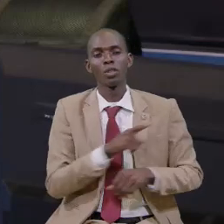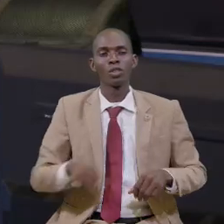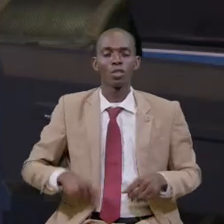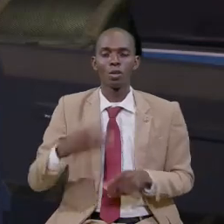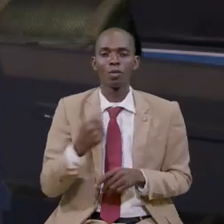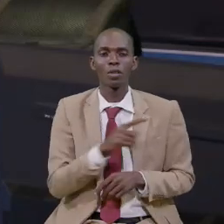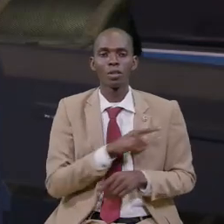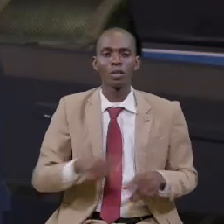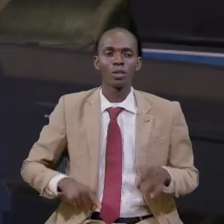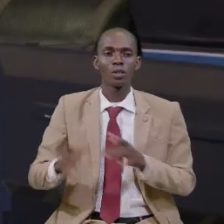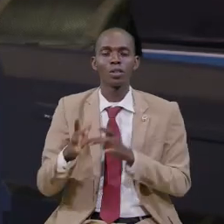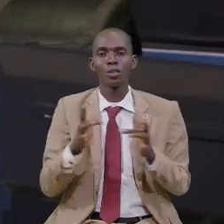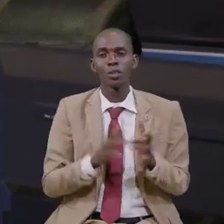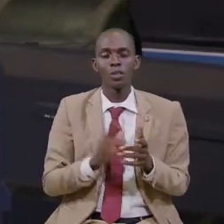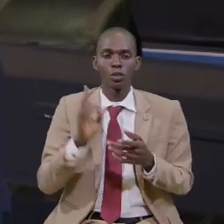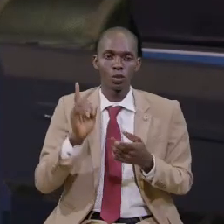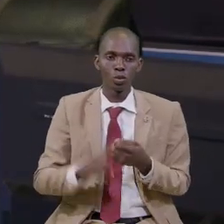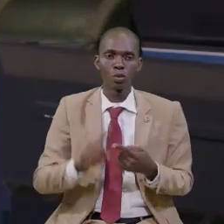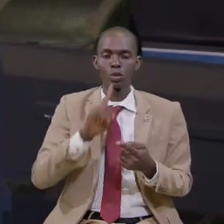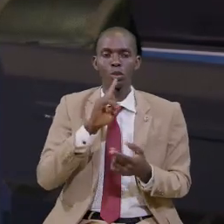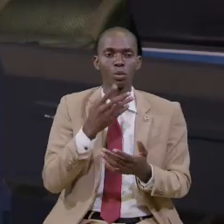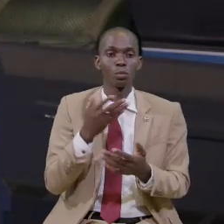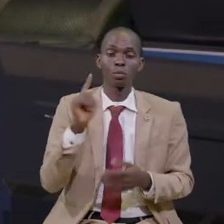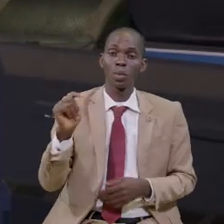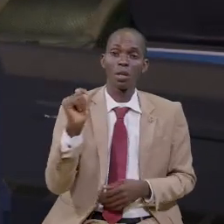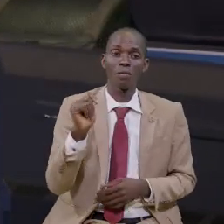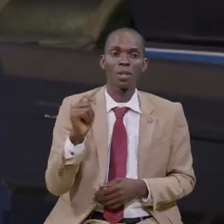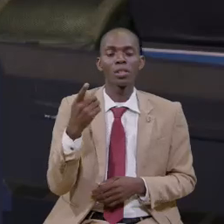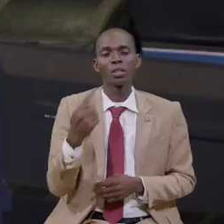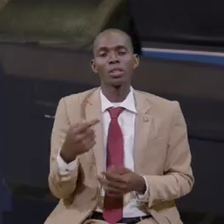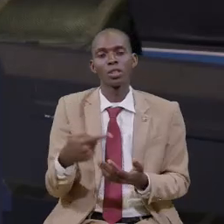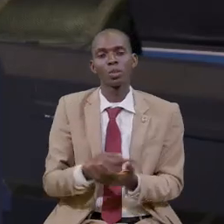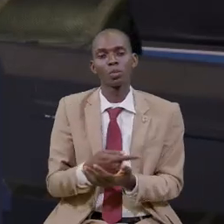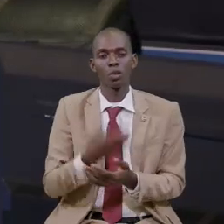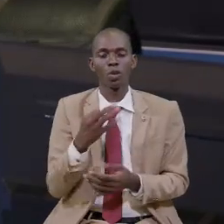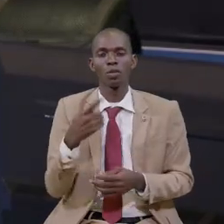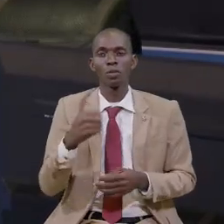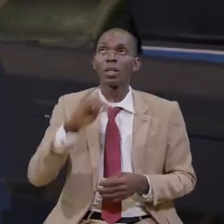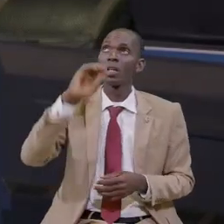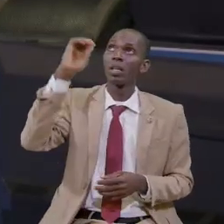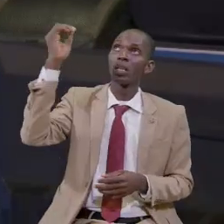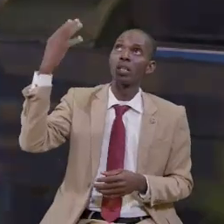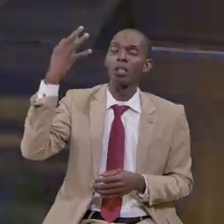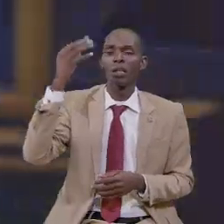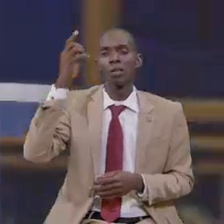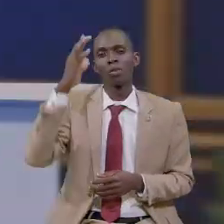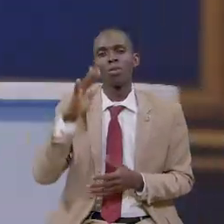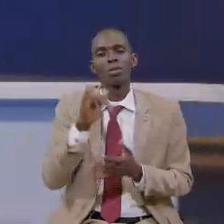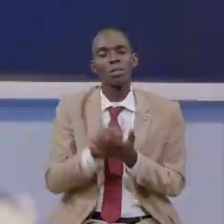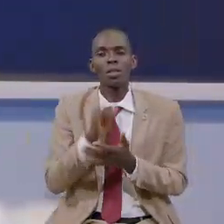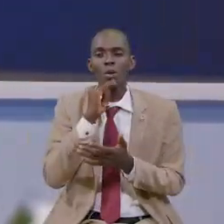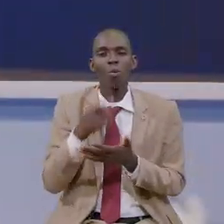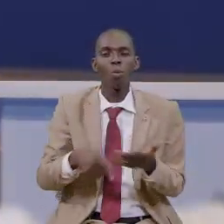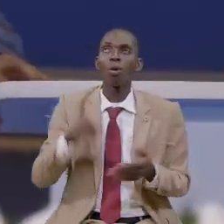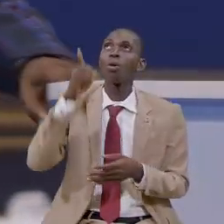Jesus, to testify of the gospel of the grace of God. That's what God had given him. And he